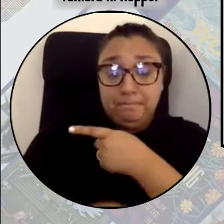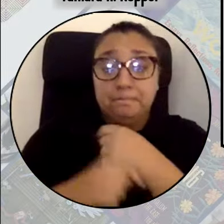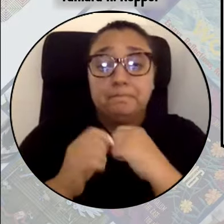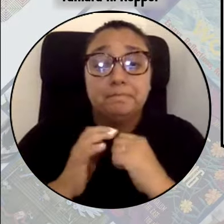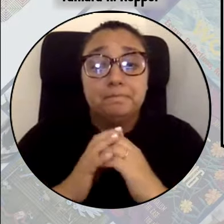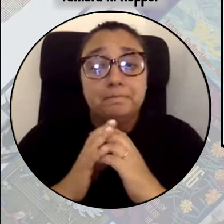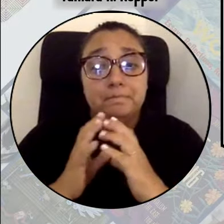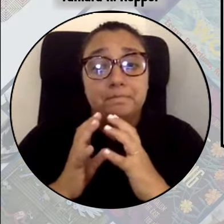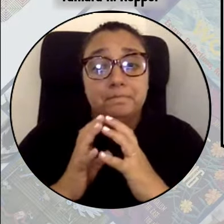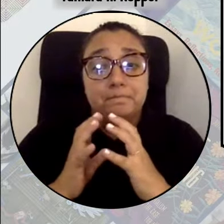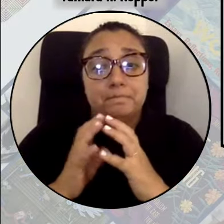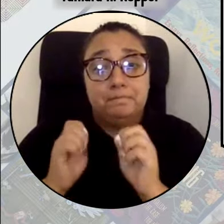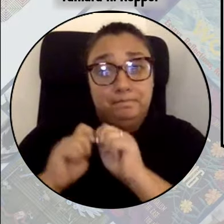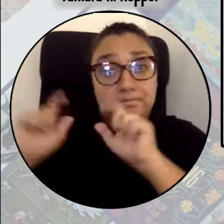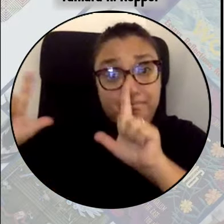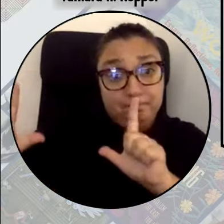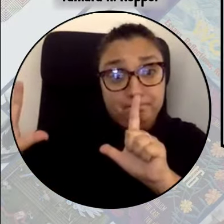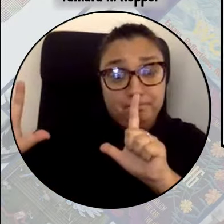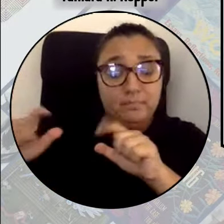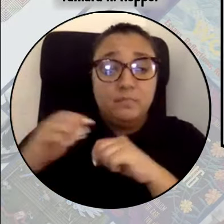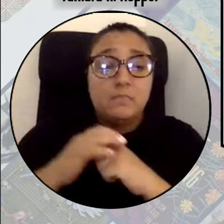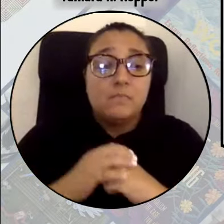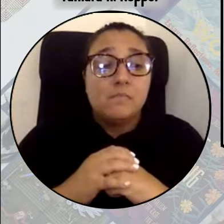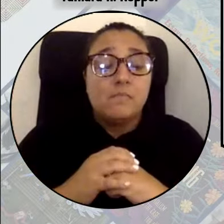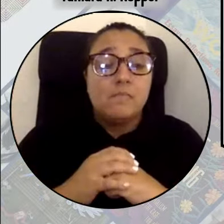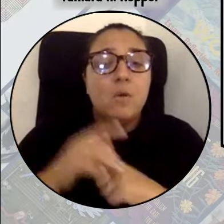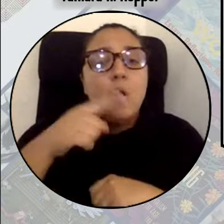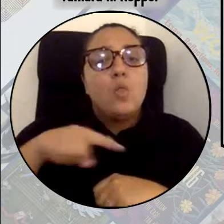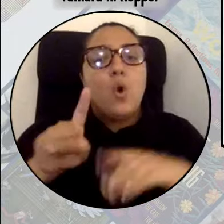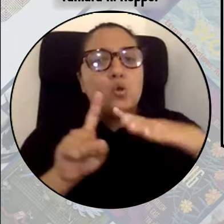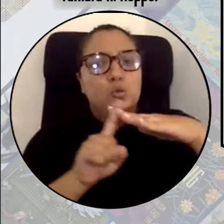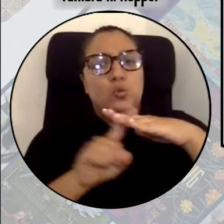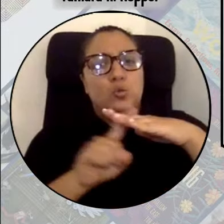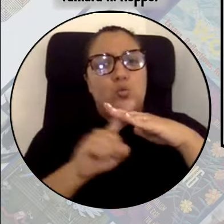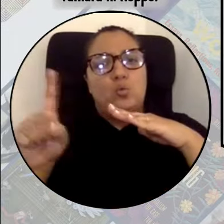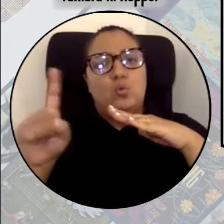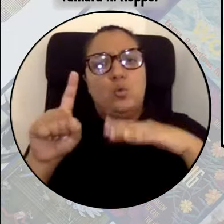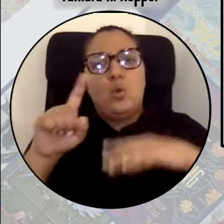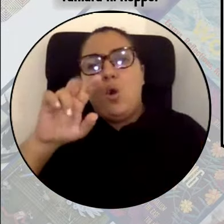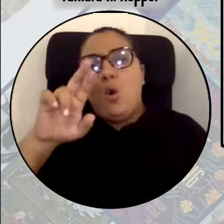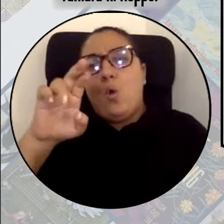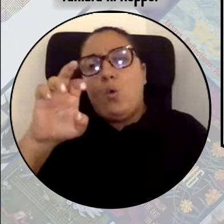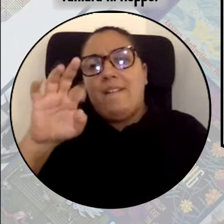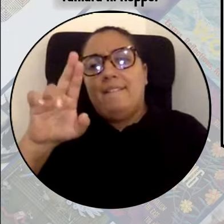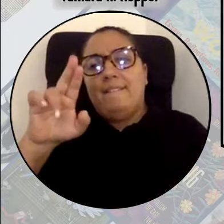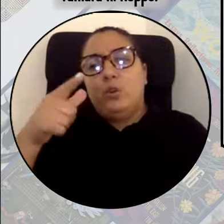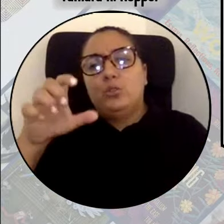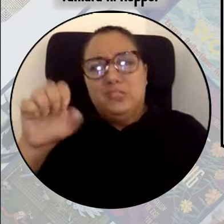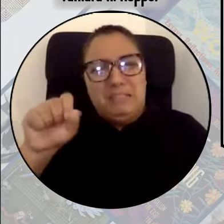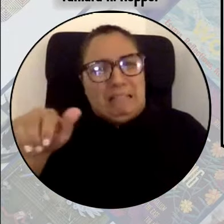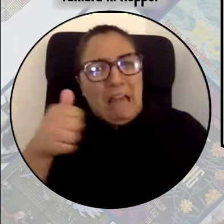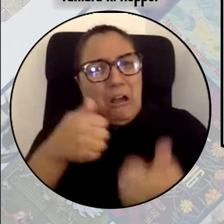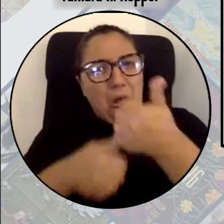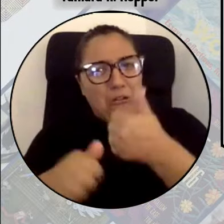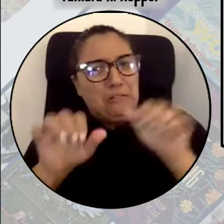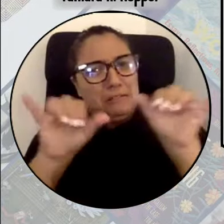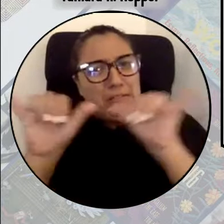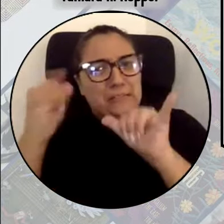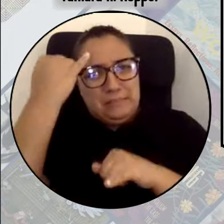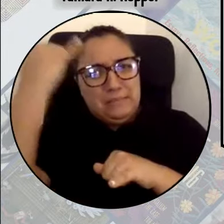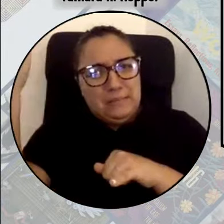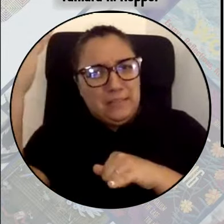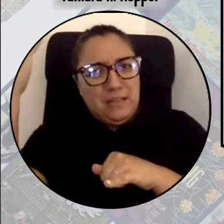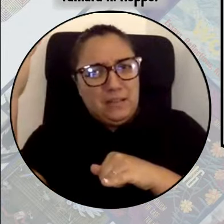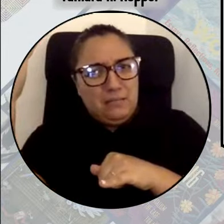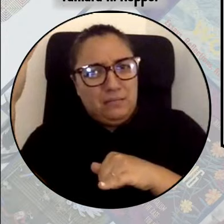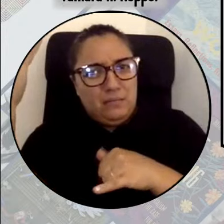one thing is that refugees and asylees, for example, are under the lawful permanent resident thing. We're going to go back here,